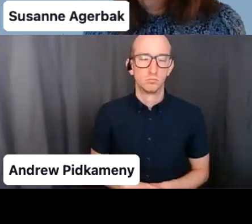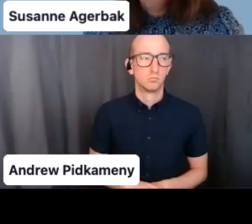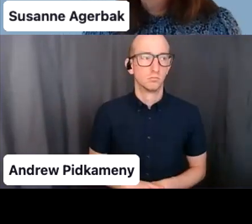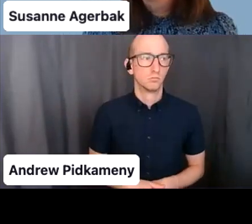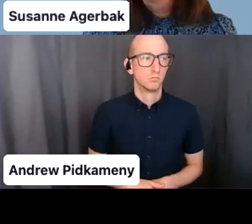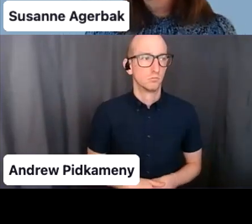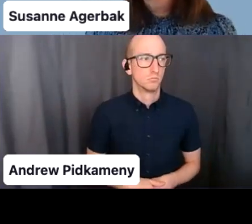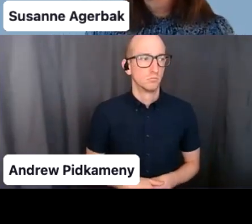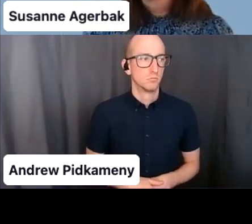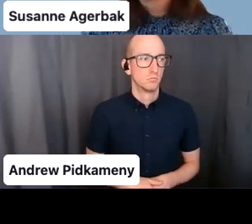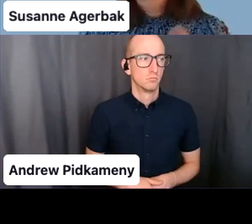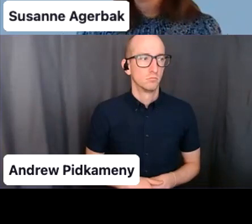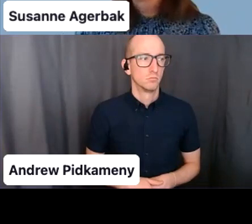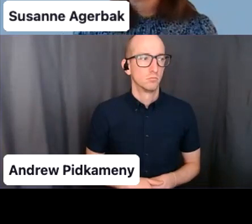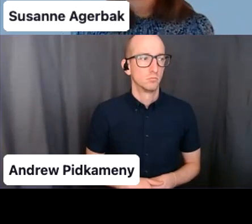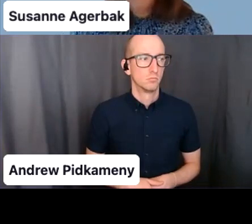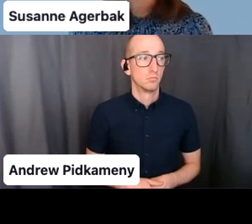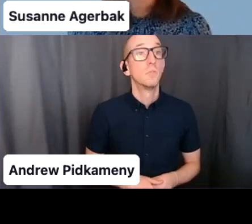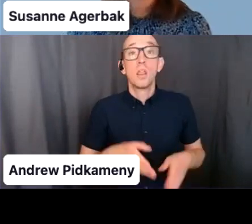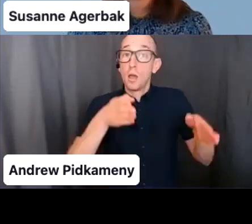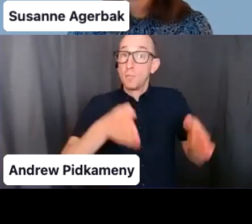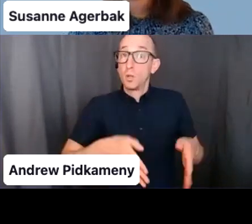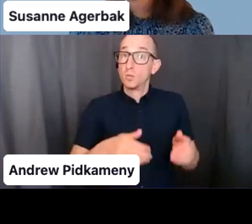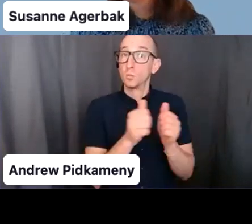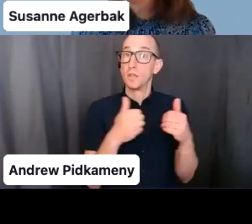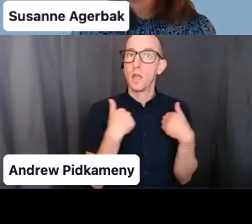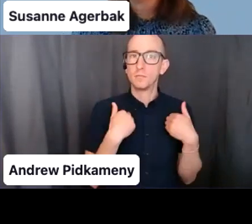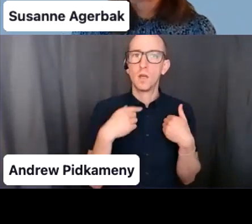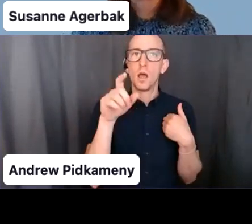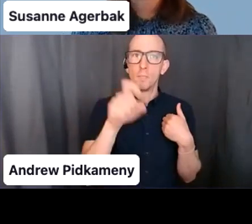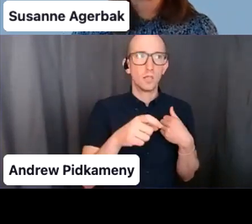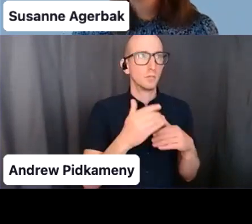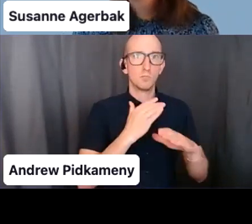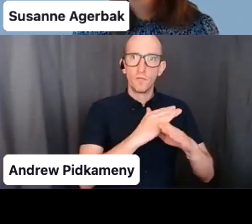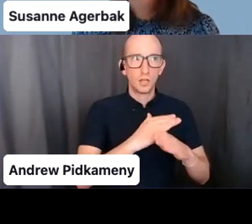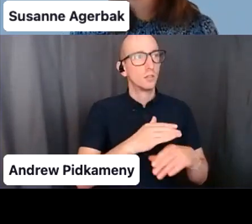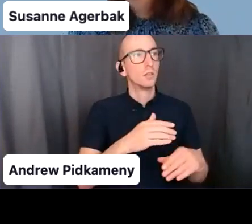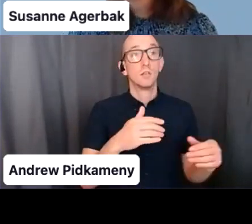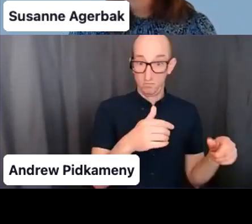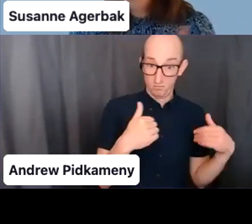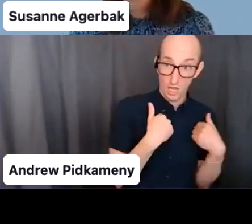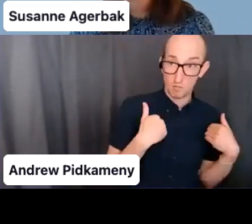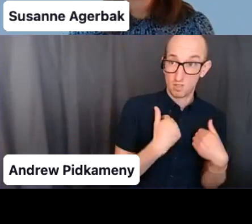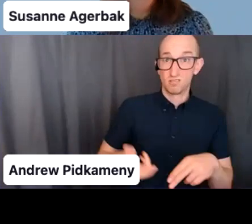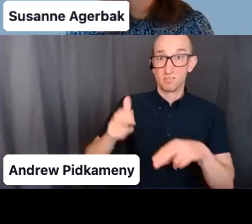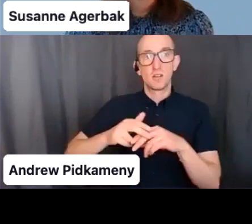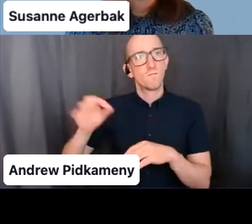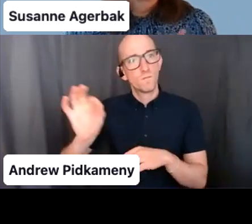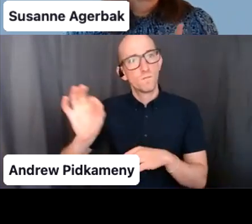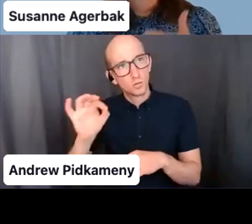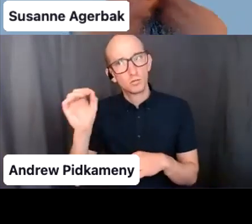The handler must keep their animal from sitting on furniture meant for humans,